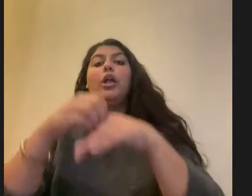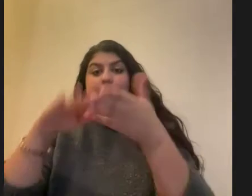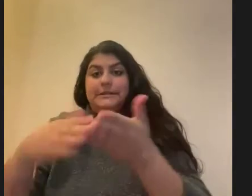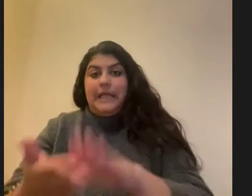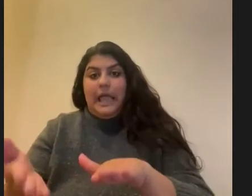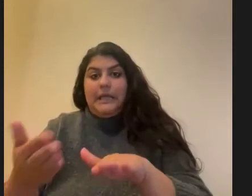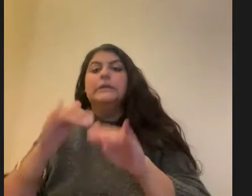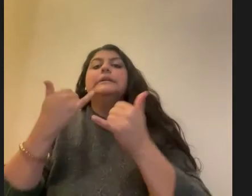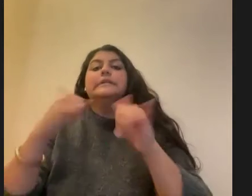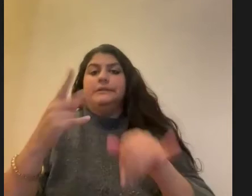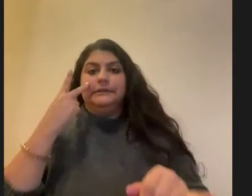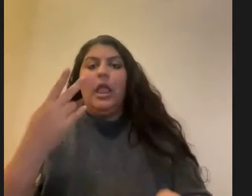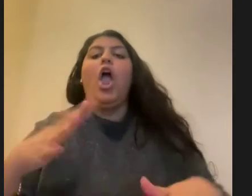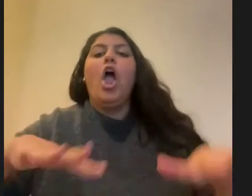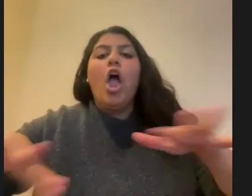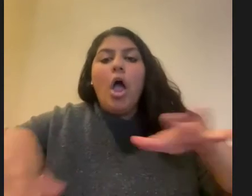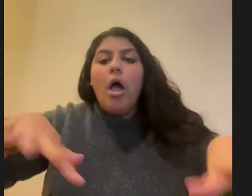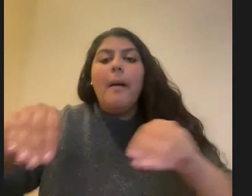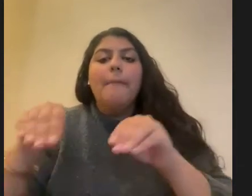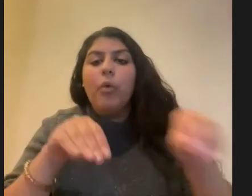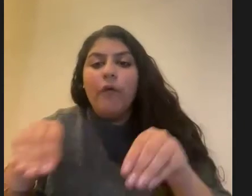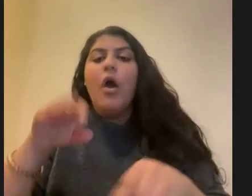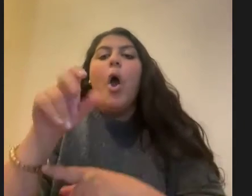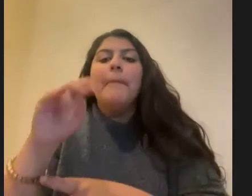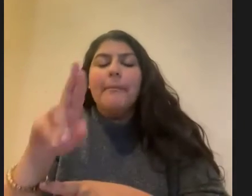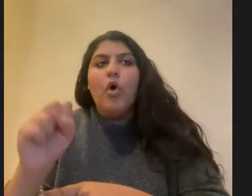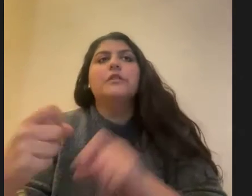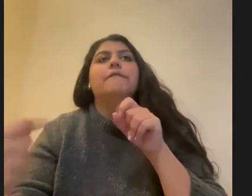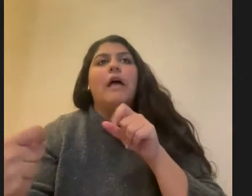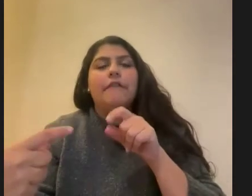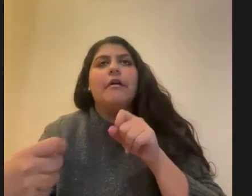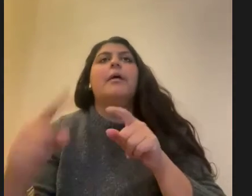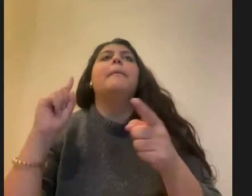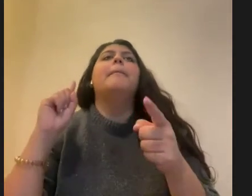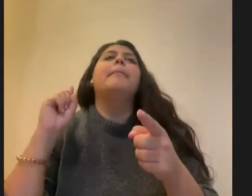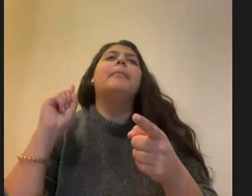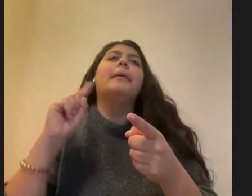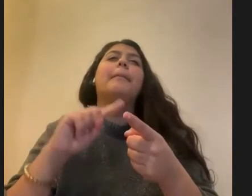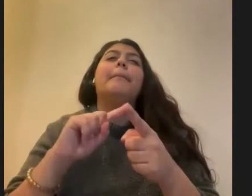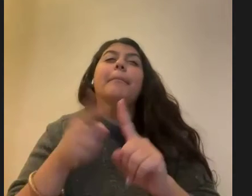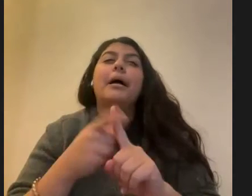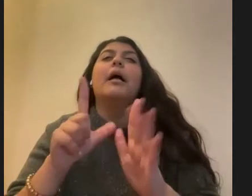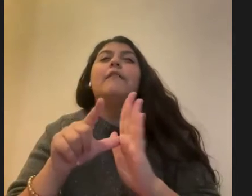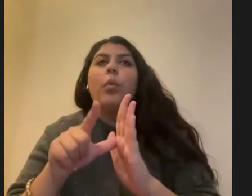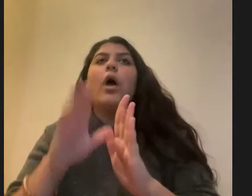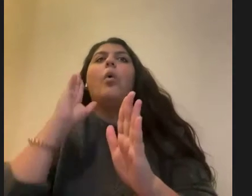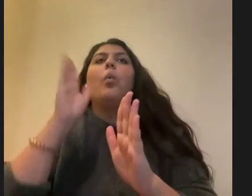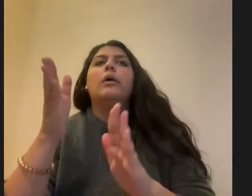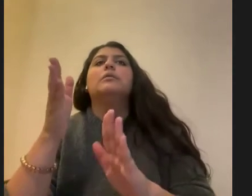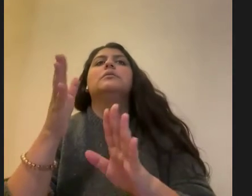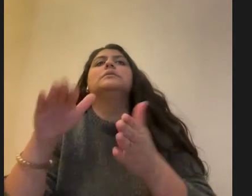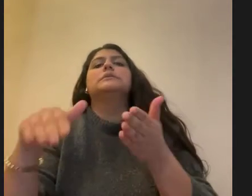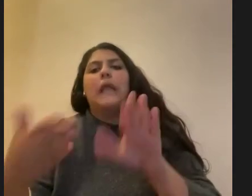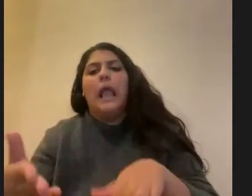see its arms move, its chromatophores firing, but eventually because it's dead, its heart's no longer beating, all of that will